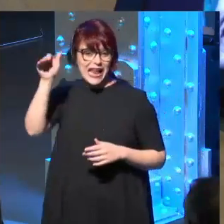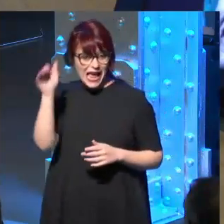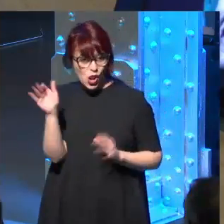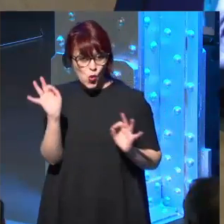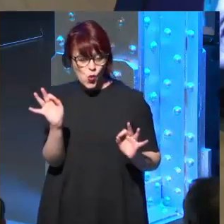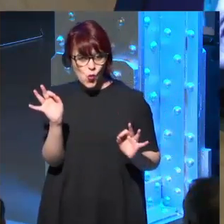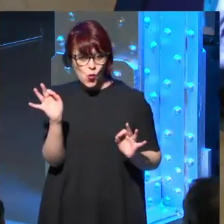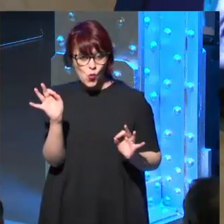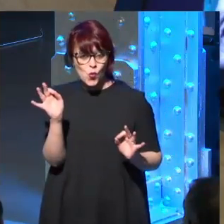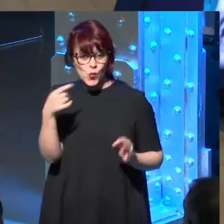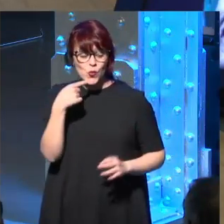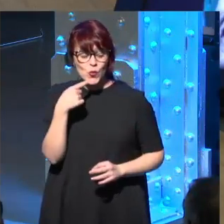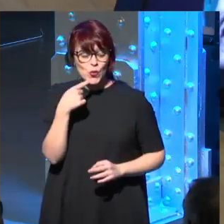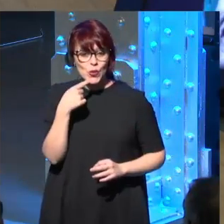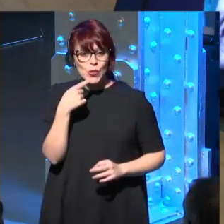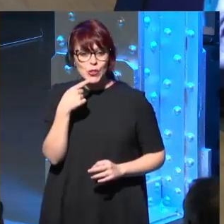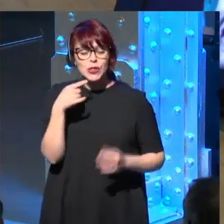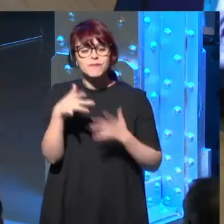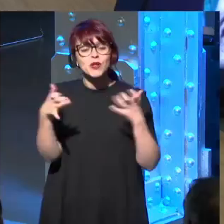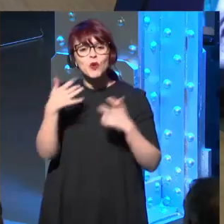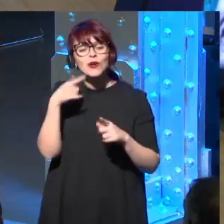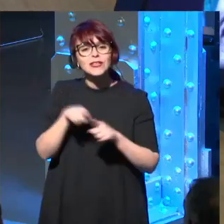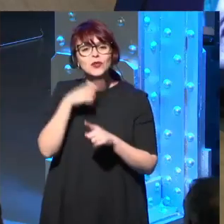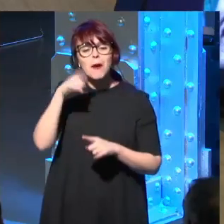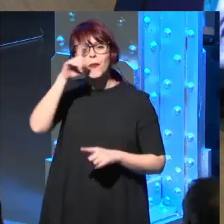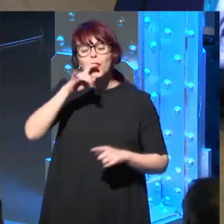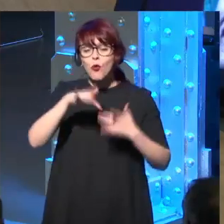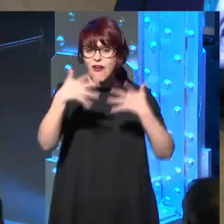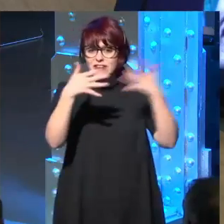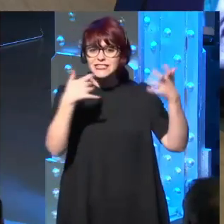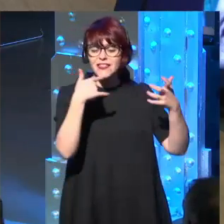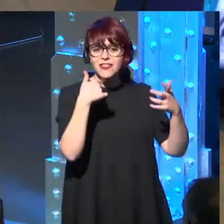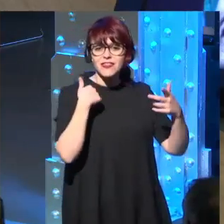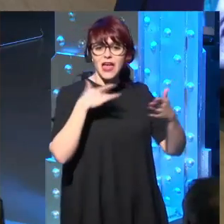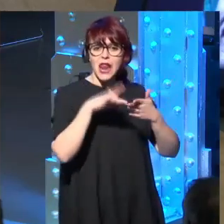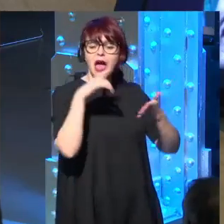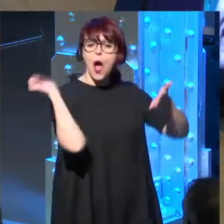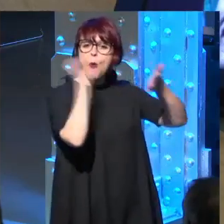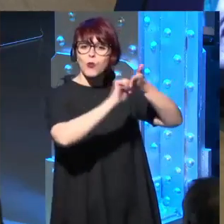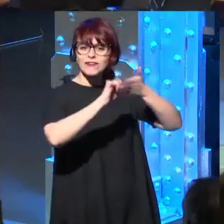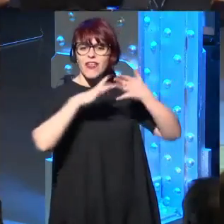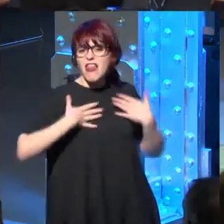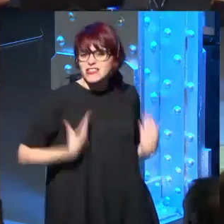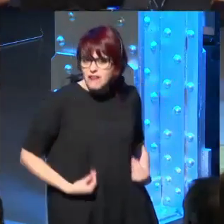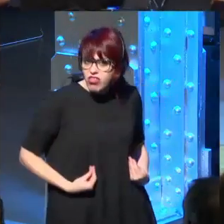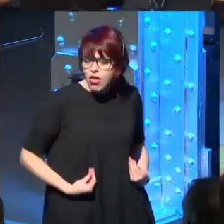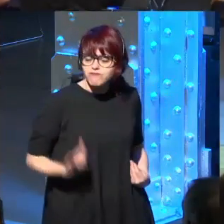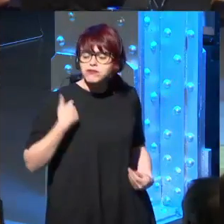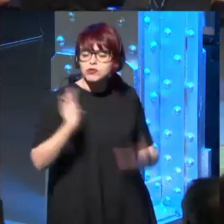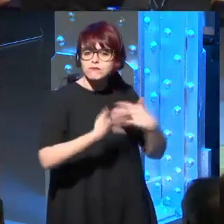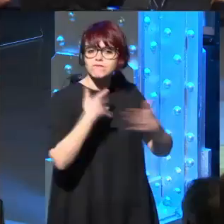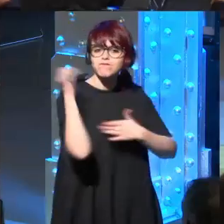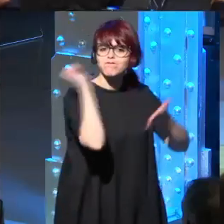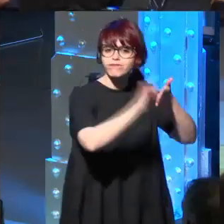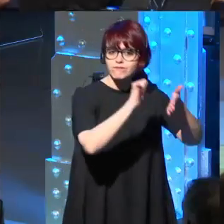was knocking in the door of the disgrace. I see. Mm-hmm. Comprendí